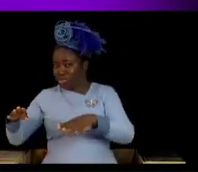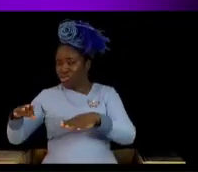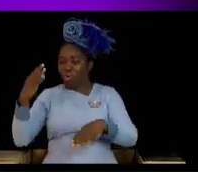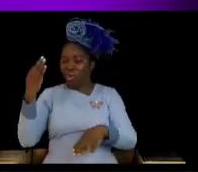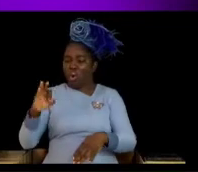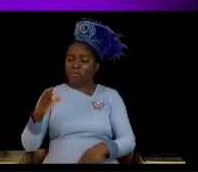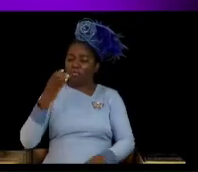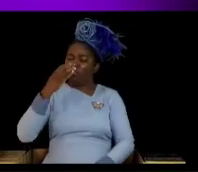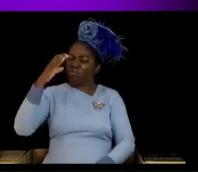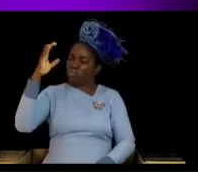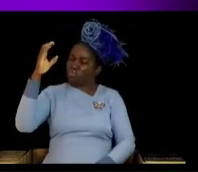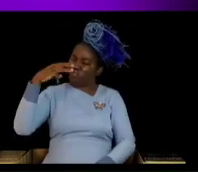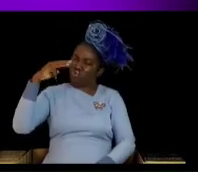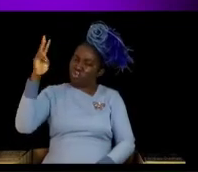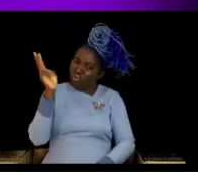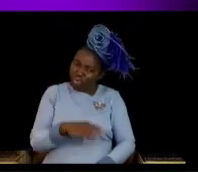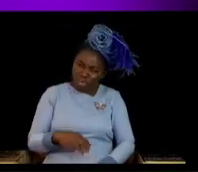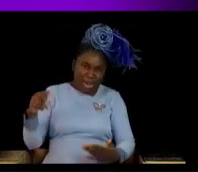cruelty.